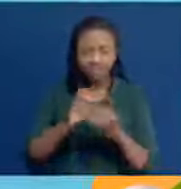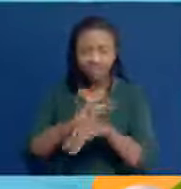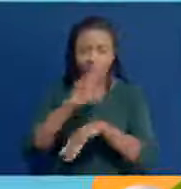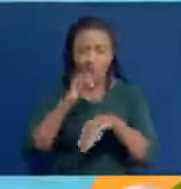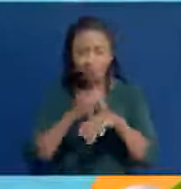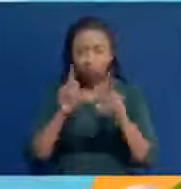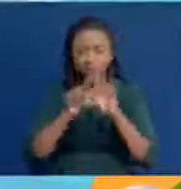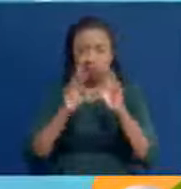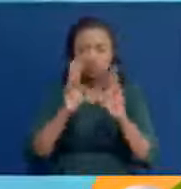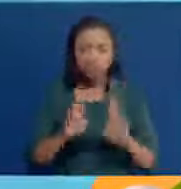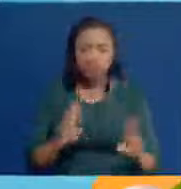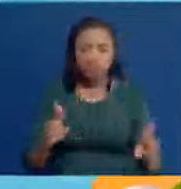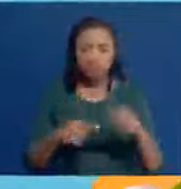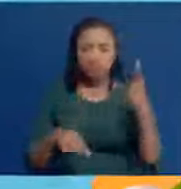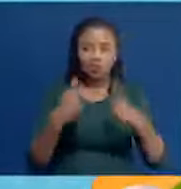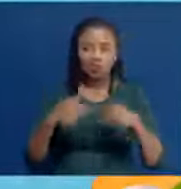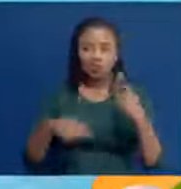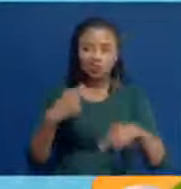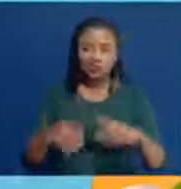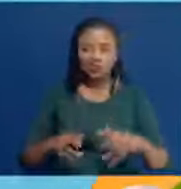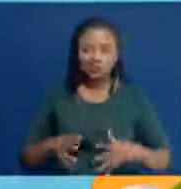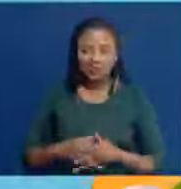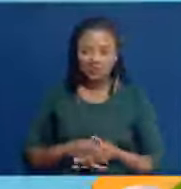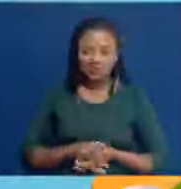international tournaments.